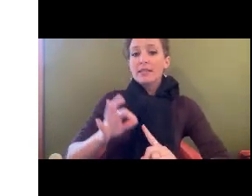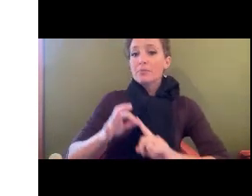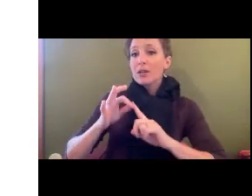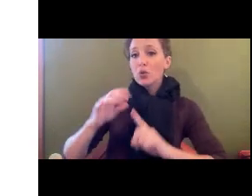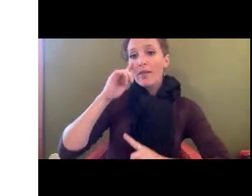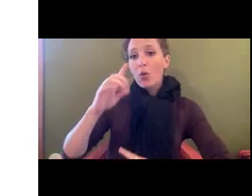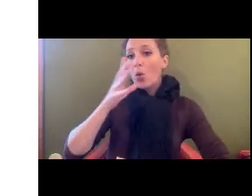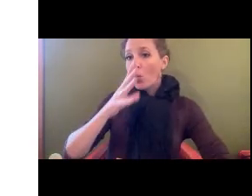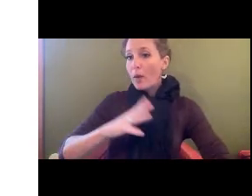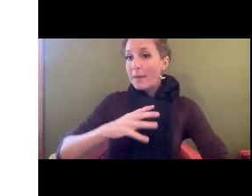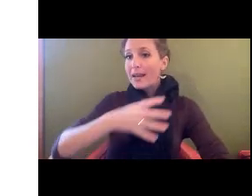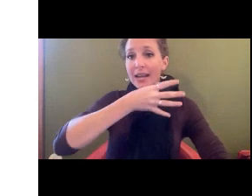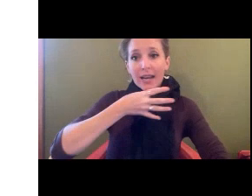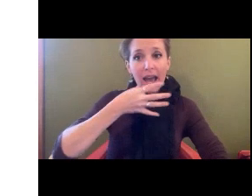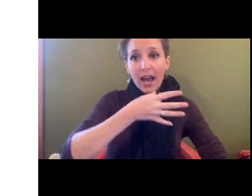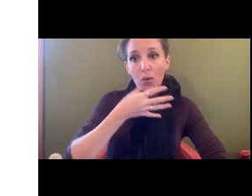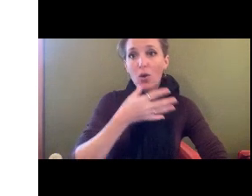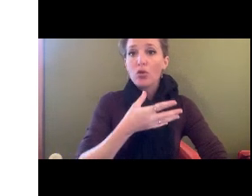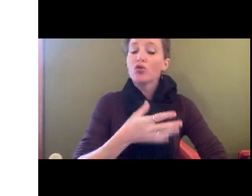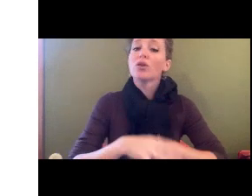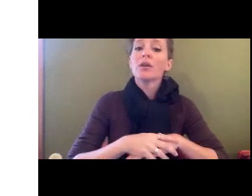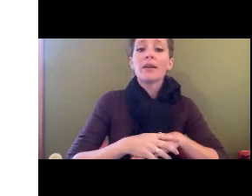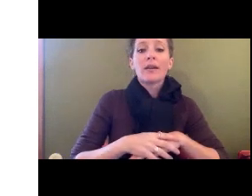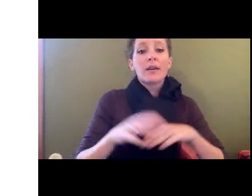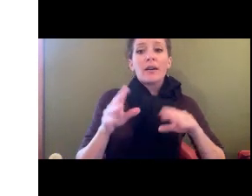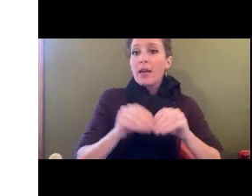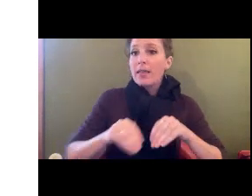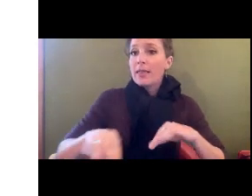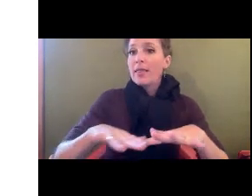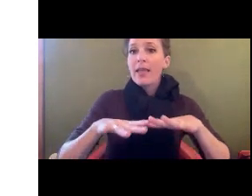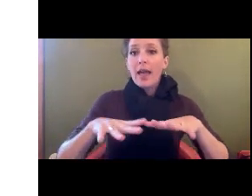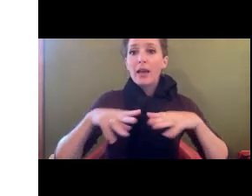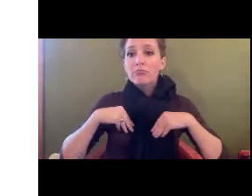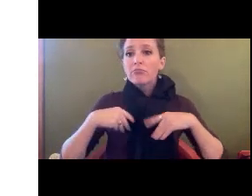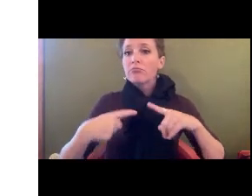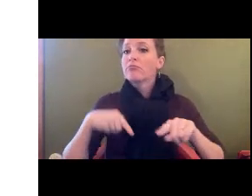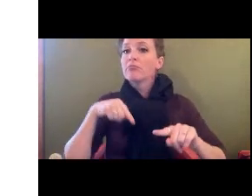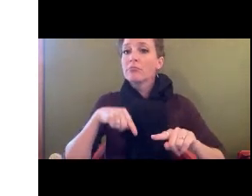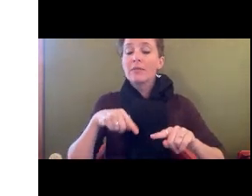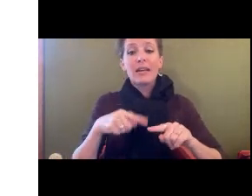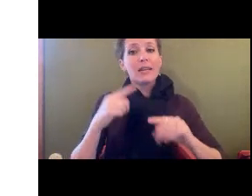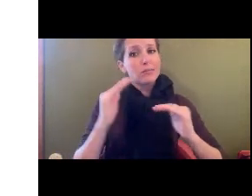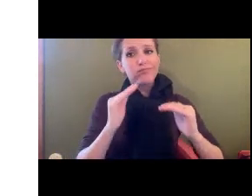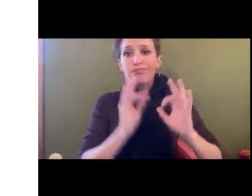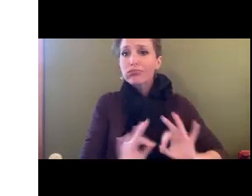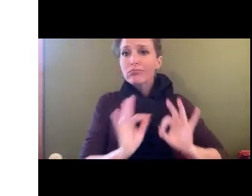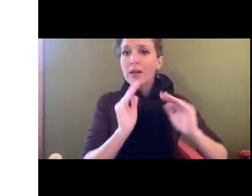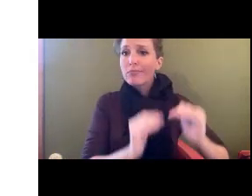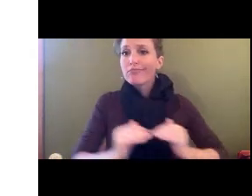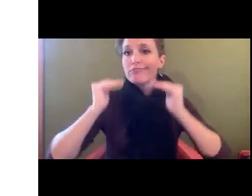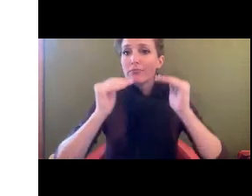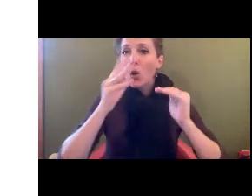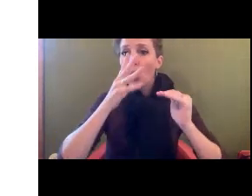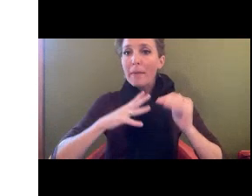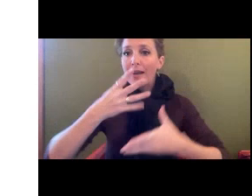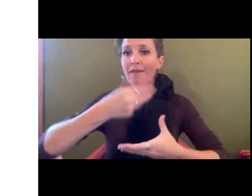agriculture, access to land and land tenure is critical to achieving progress in advancing women in